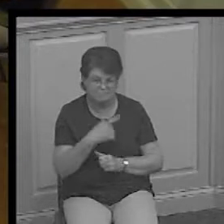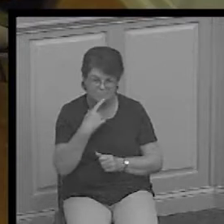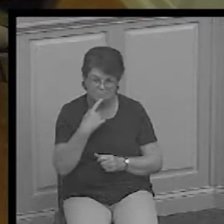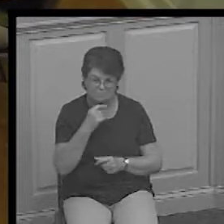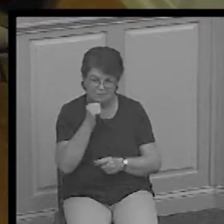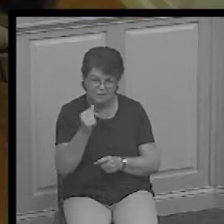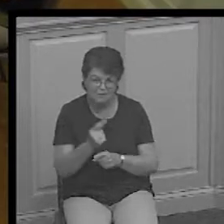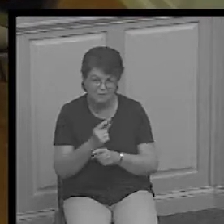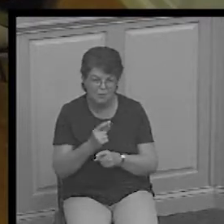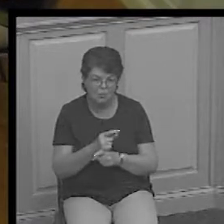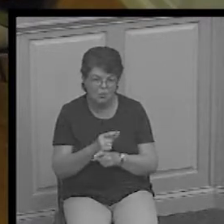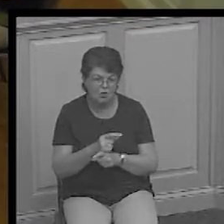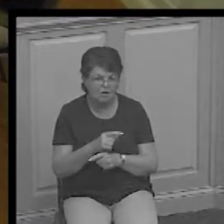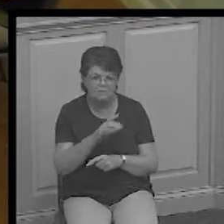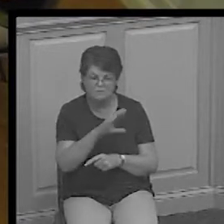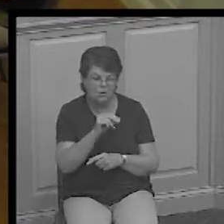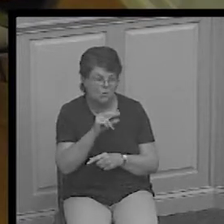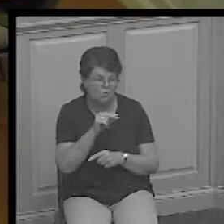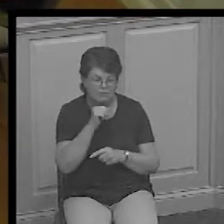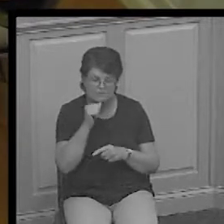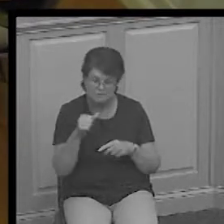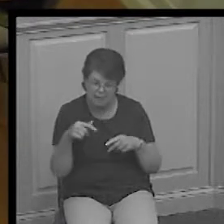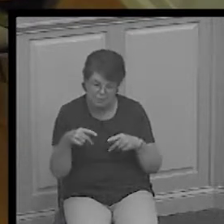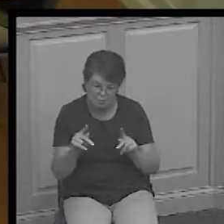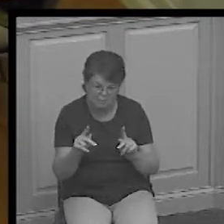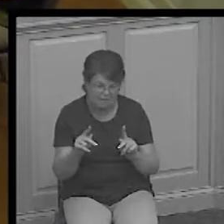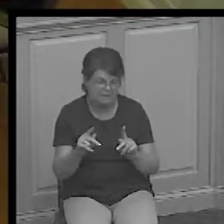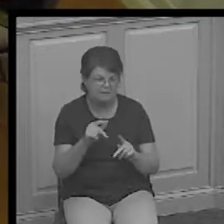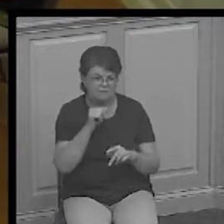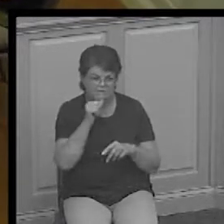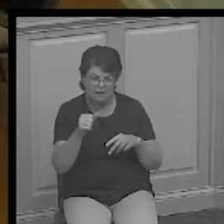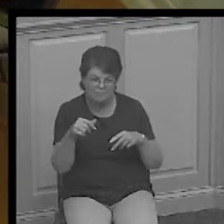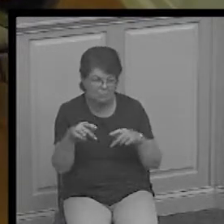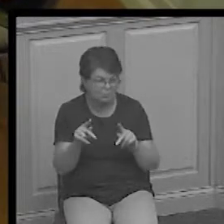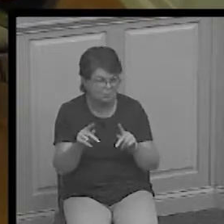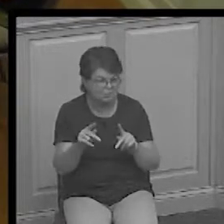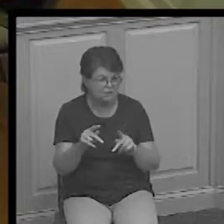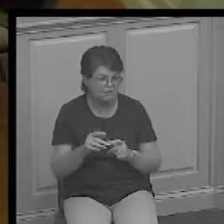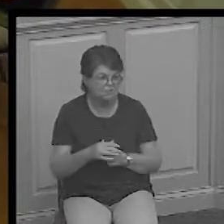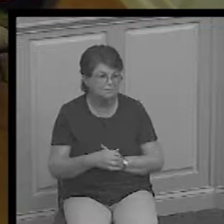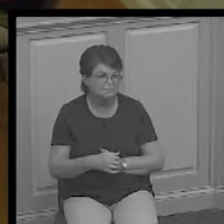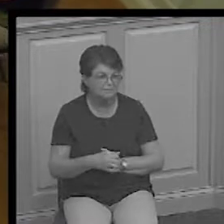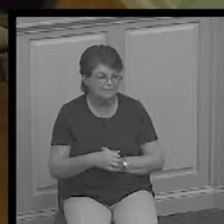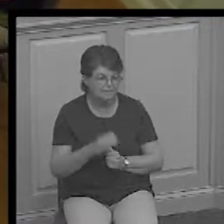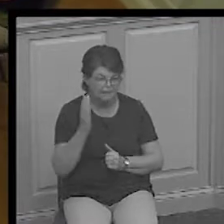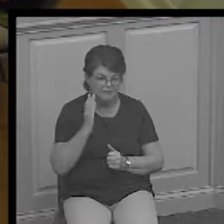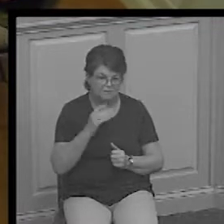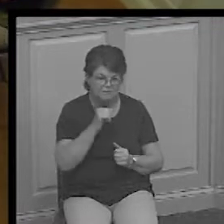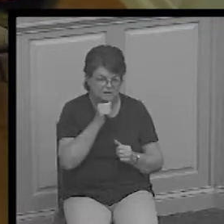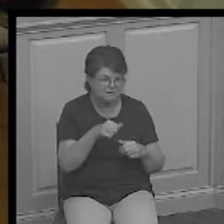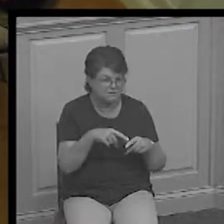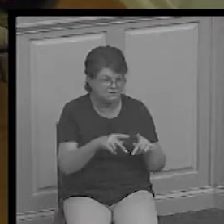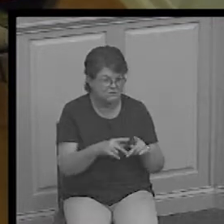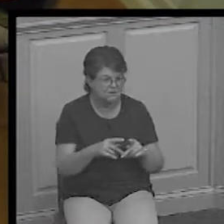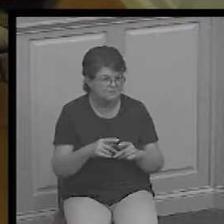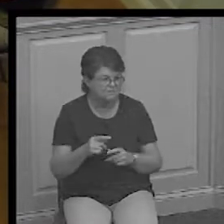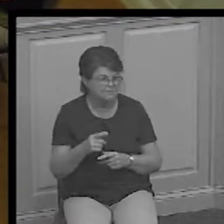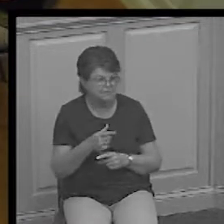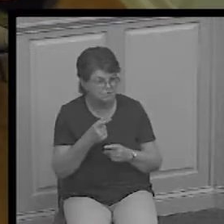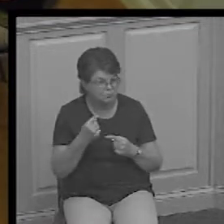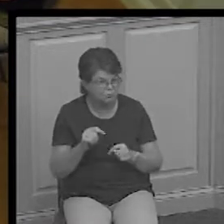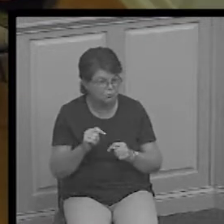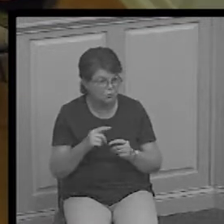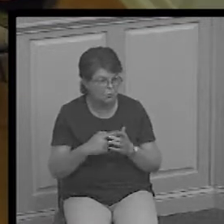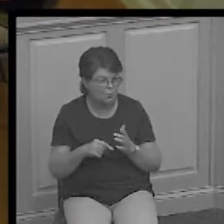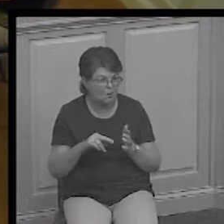right? No, it's No, not it said permitted. it's not permitted. Yeah, it was not It permitted has said before. not allowed. Yeah, I understand that, but Now it says- I'm just trying to get at